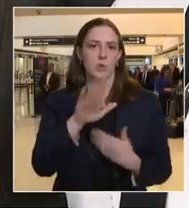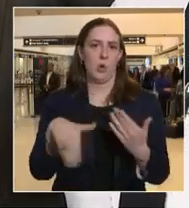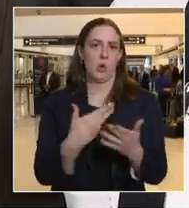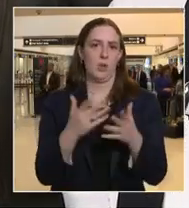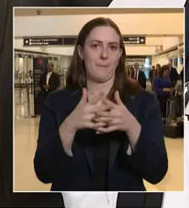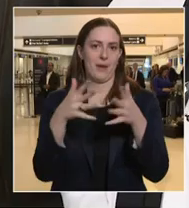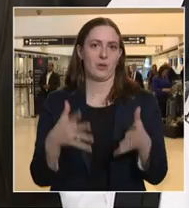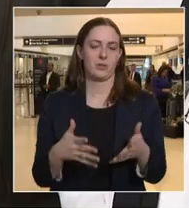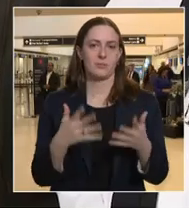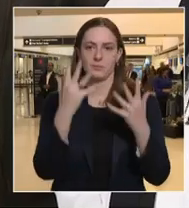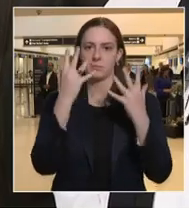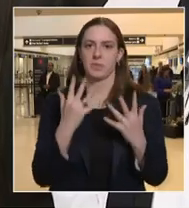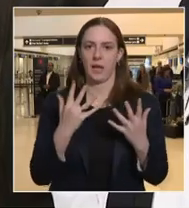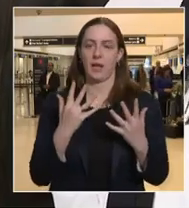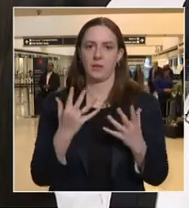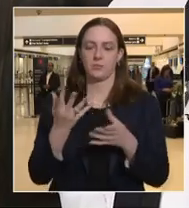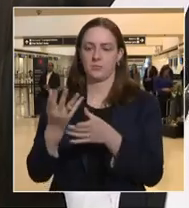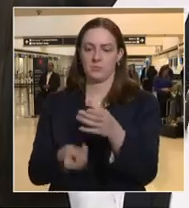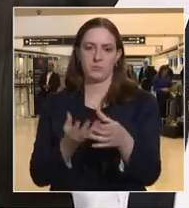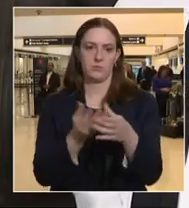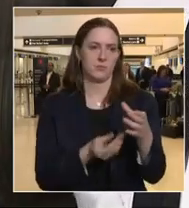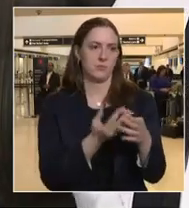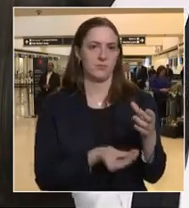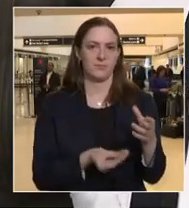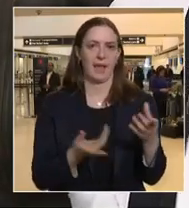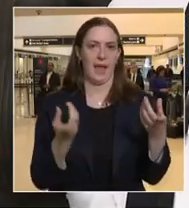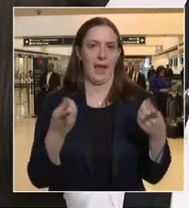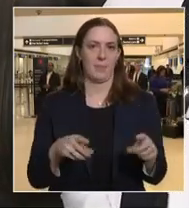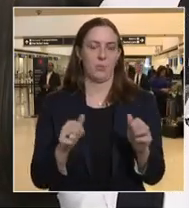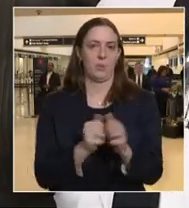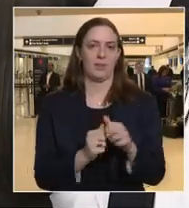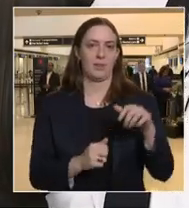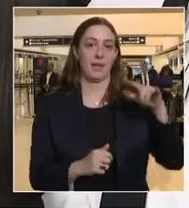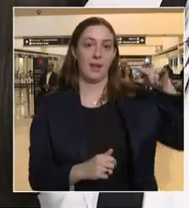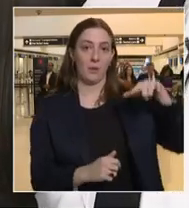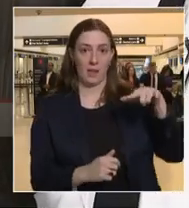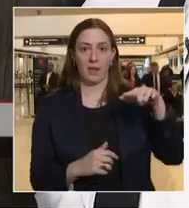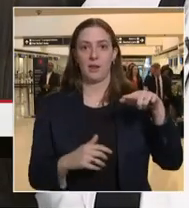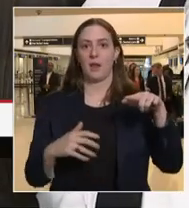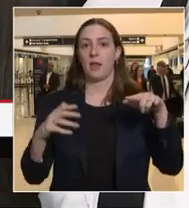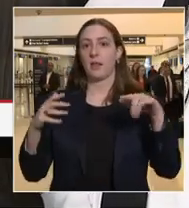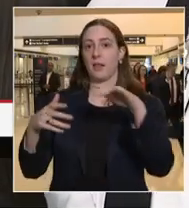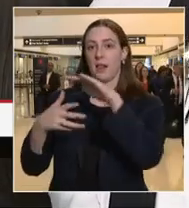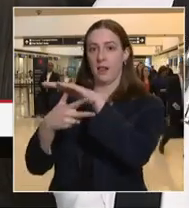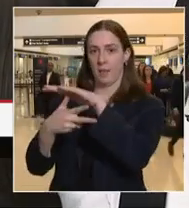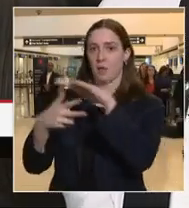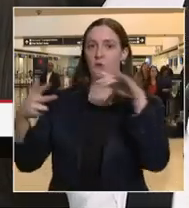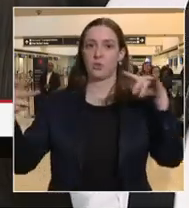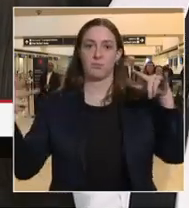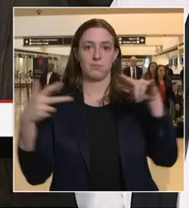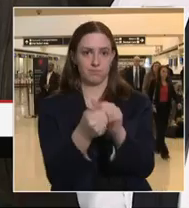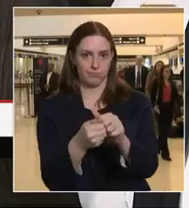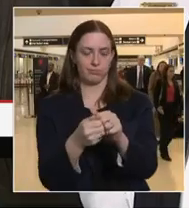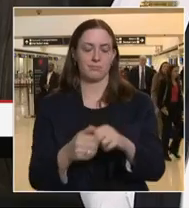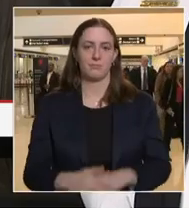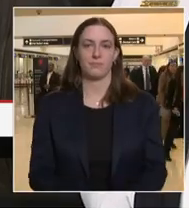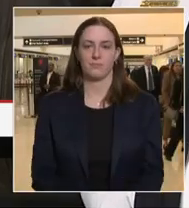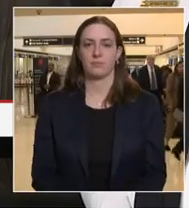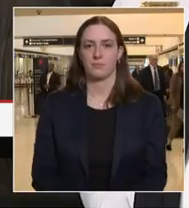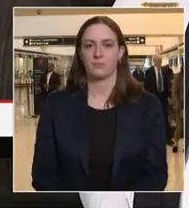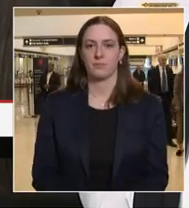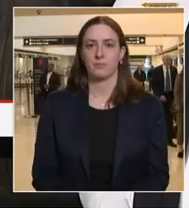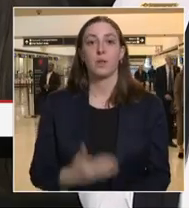life that happened with the collision of these aircrafts. We know that includes families from across